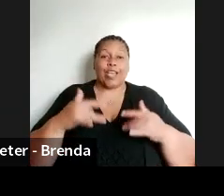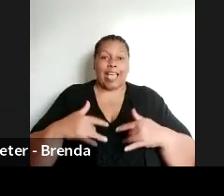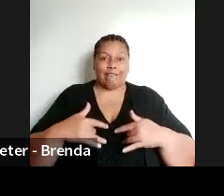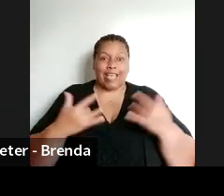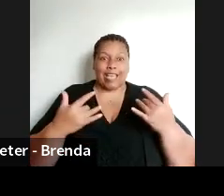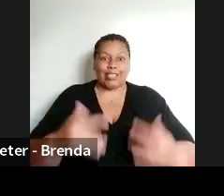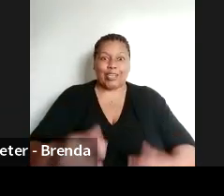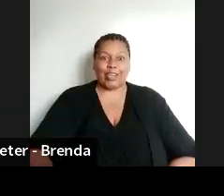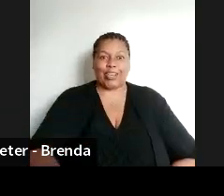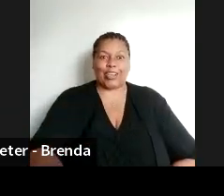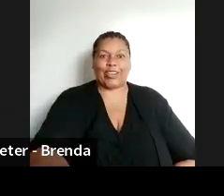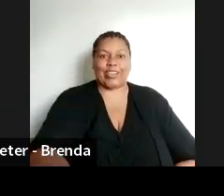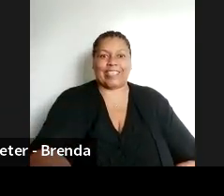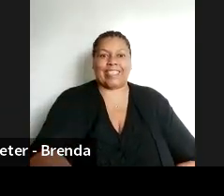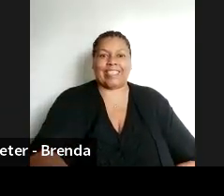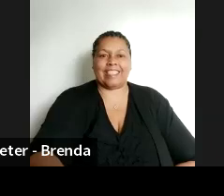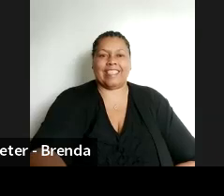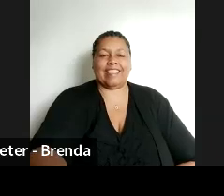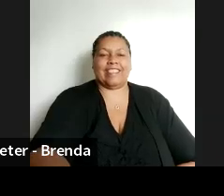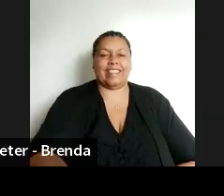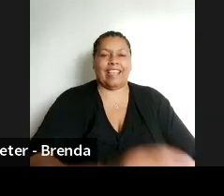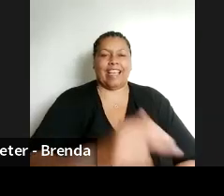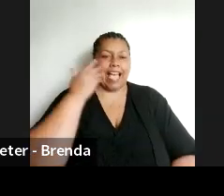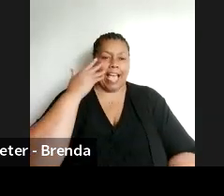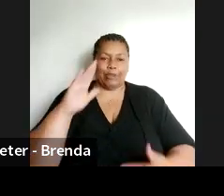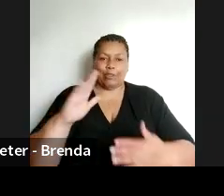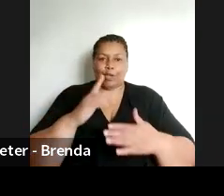sometimes I freak out because the lights are bright, and then I remember